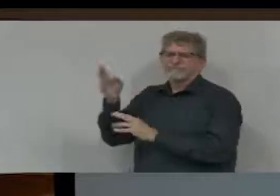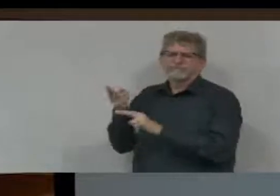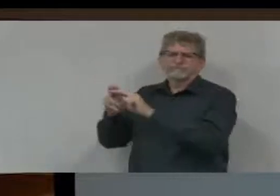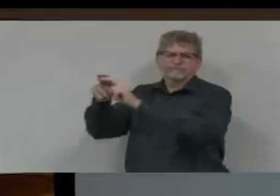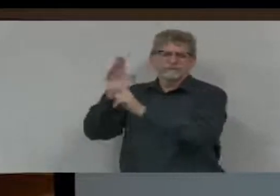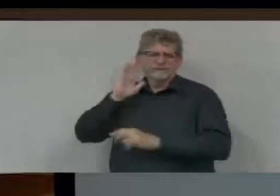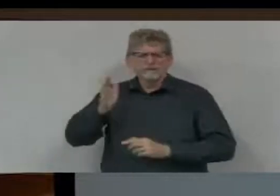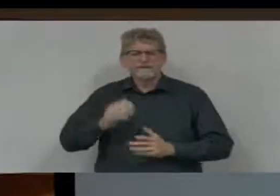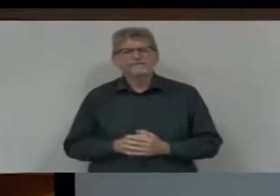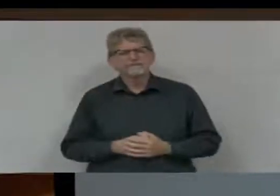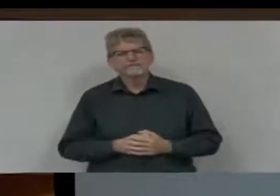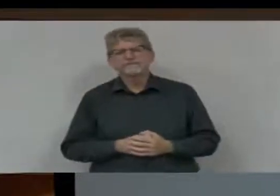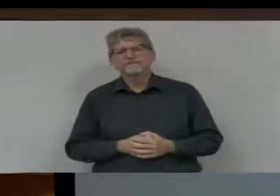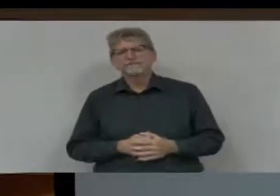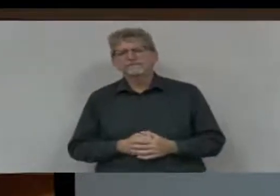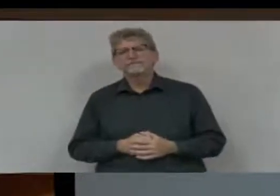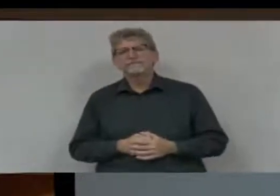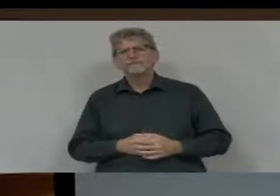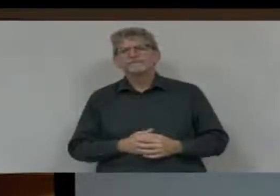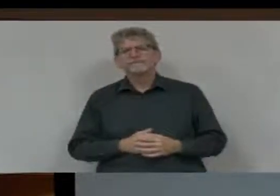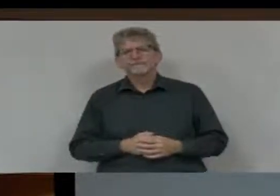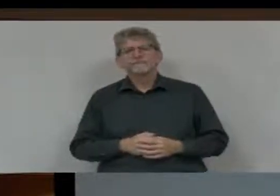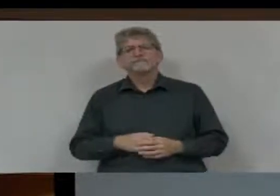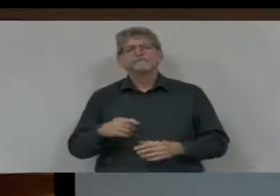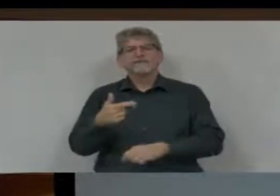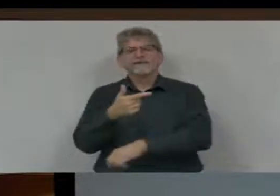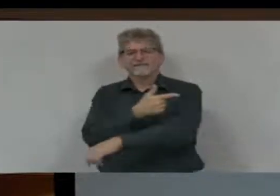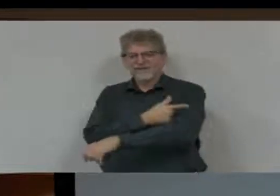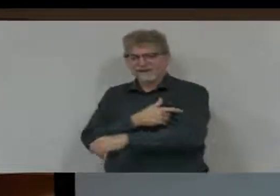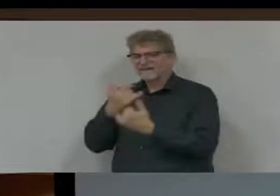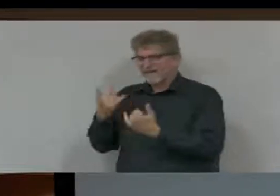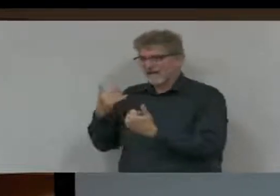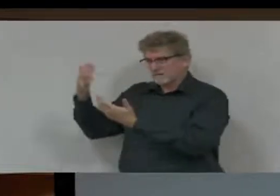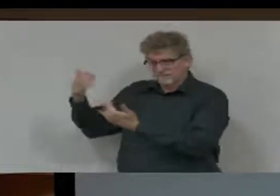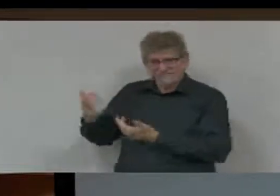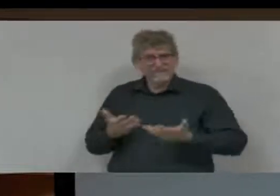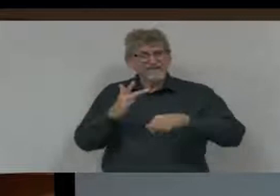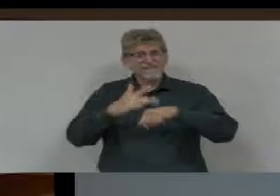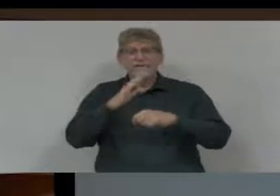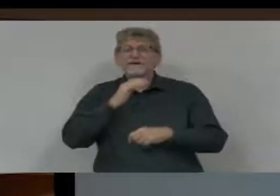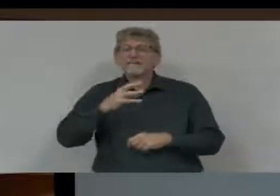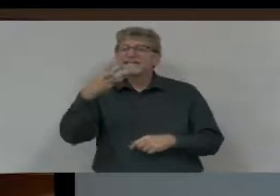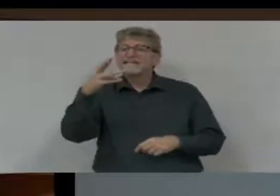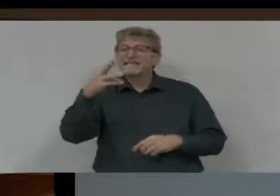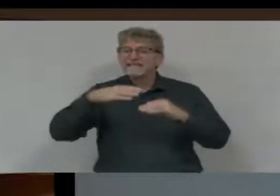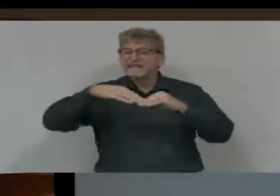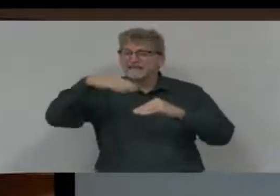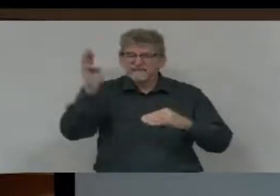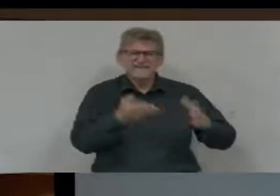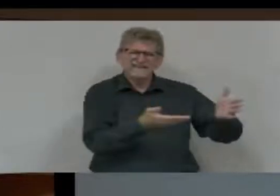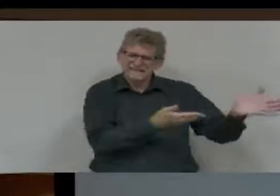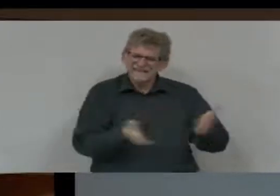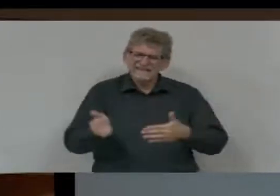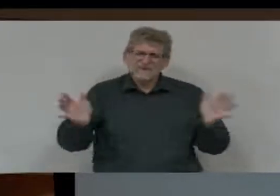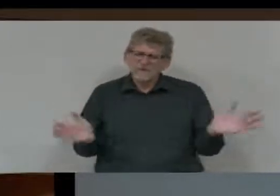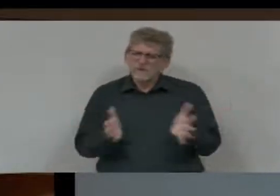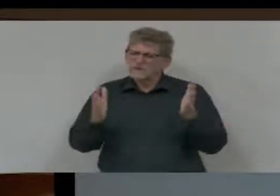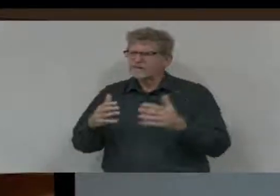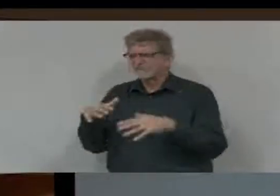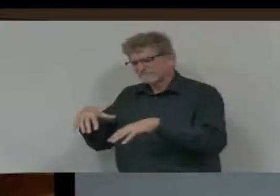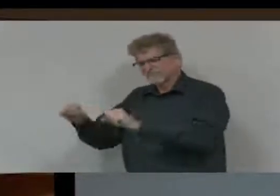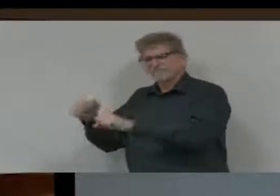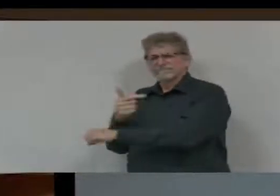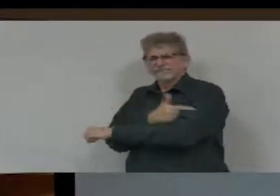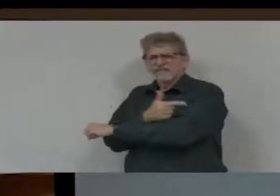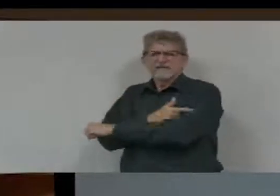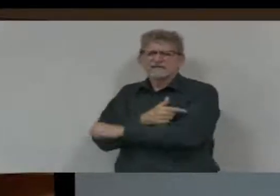to everyone 16 and older. Please get vaccinated. Vaccination is critical for our community, state, and nation to get through this